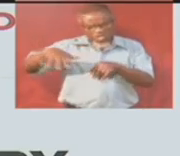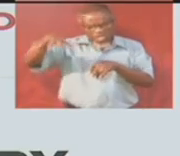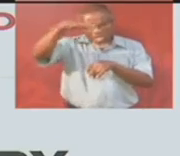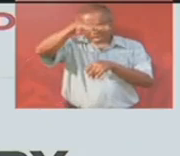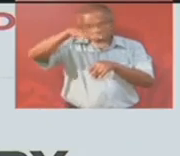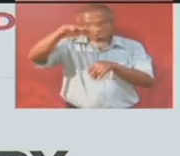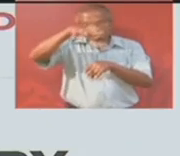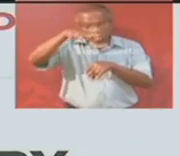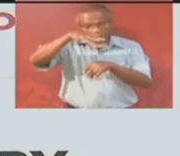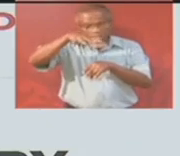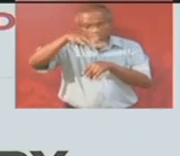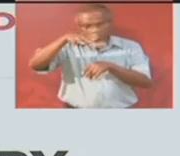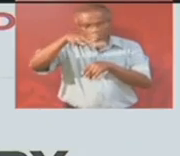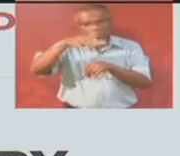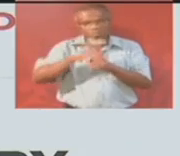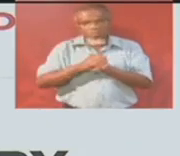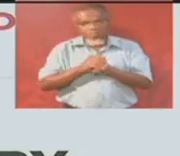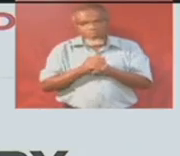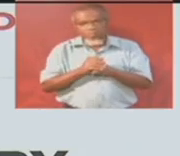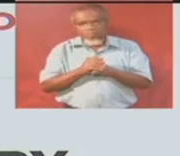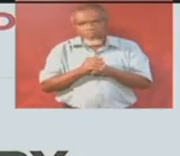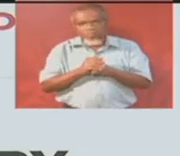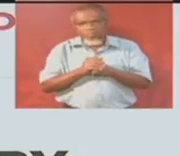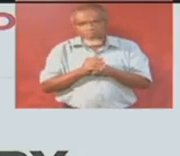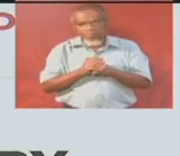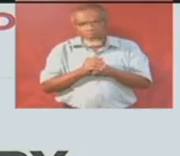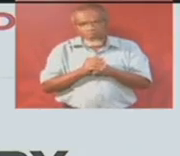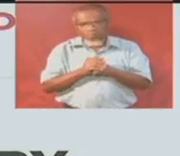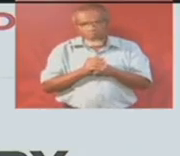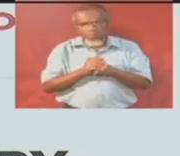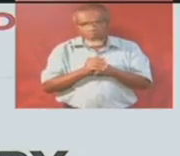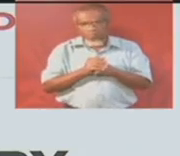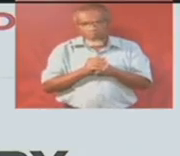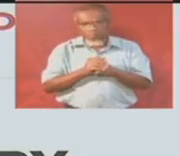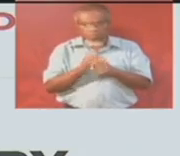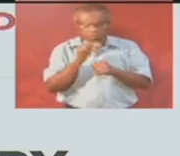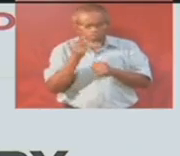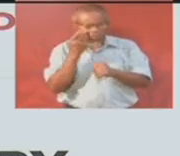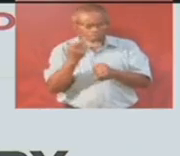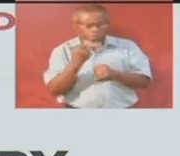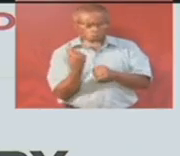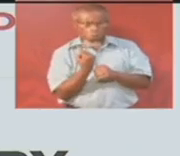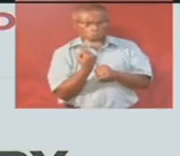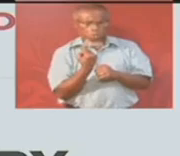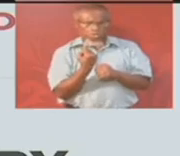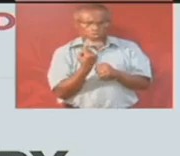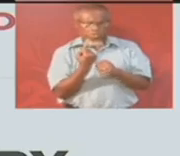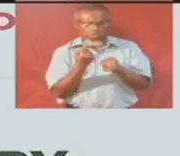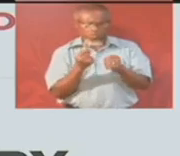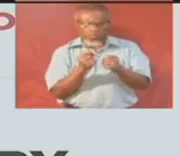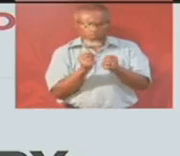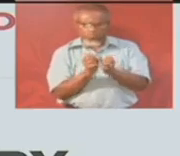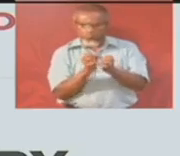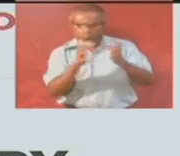the gross number of cases per day, and I think the 7-day rolling average we asked this point is